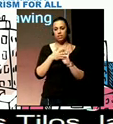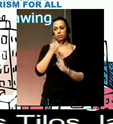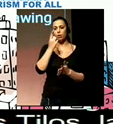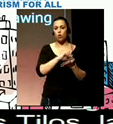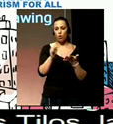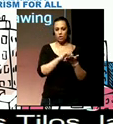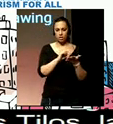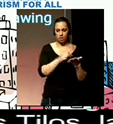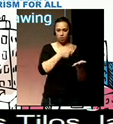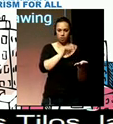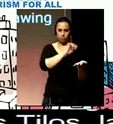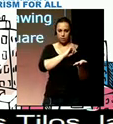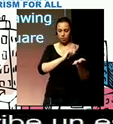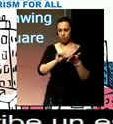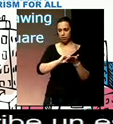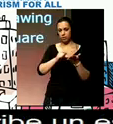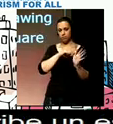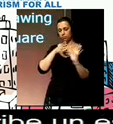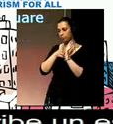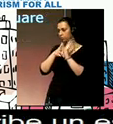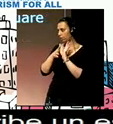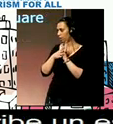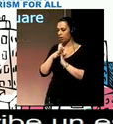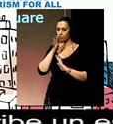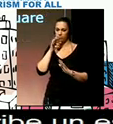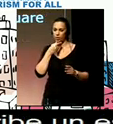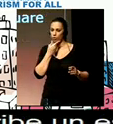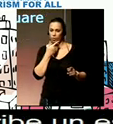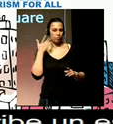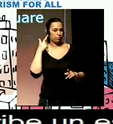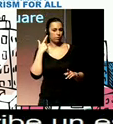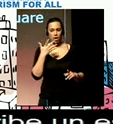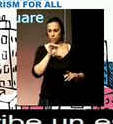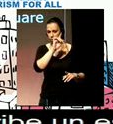described by a Spanish writer who is not very well known,